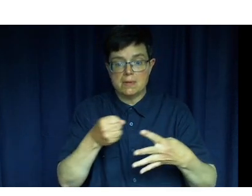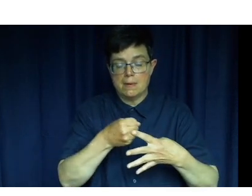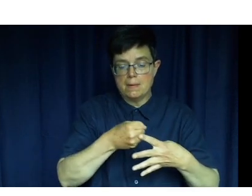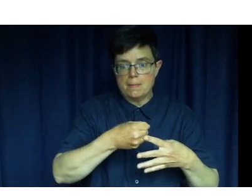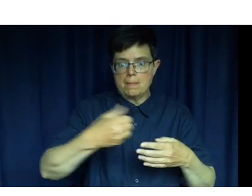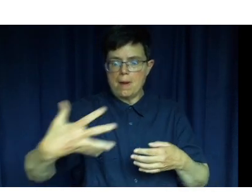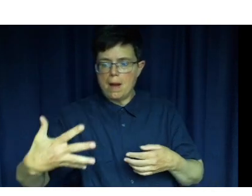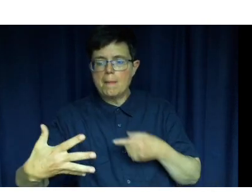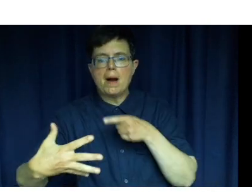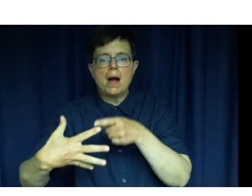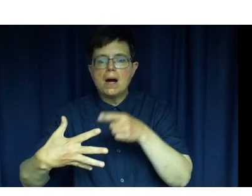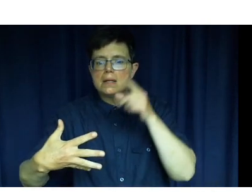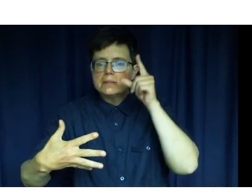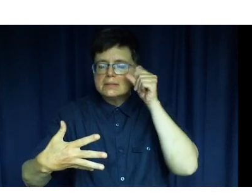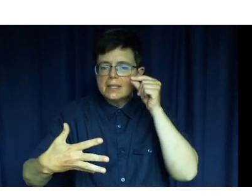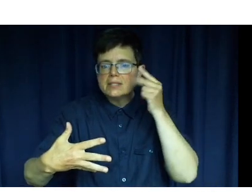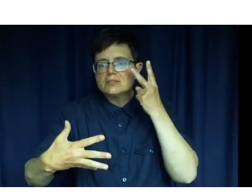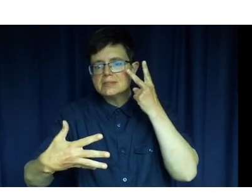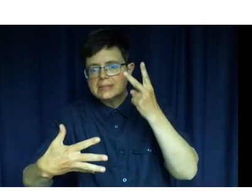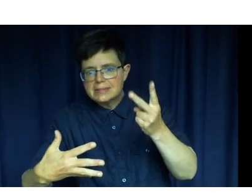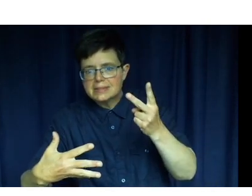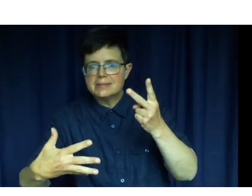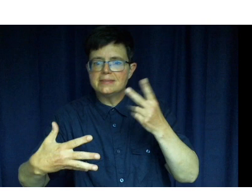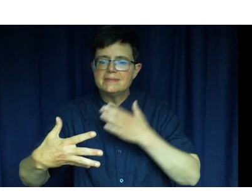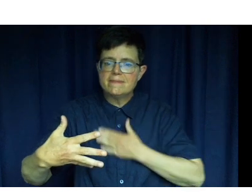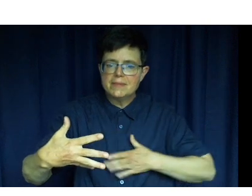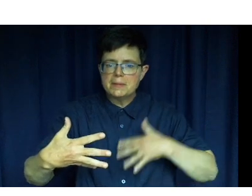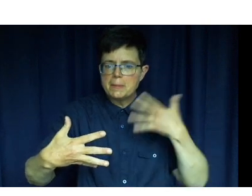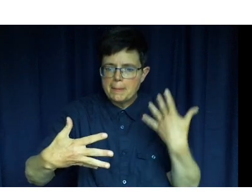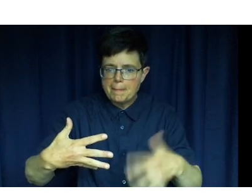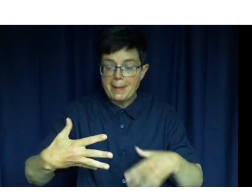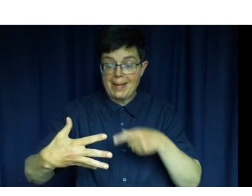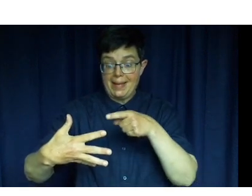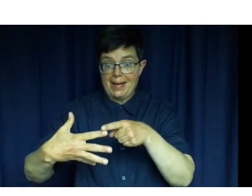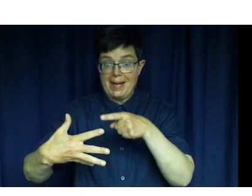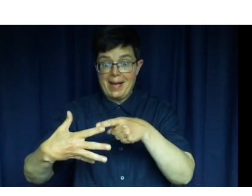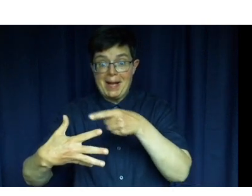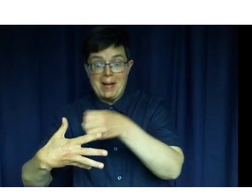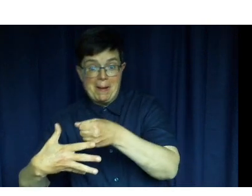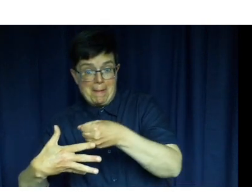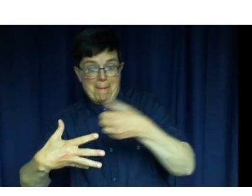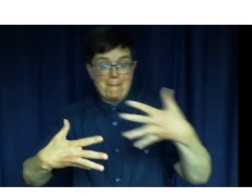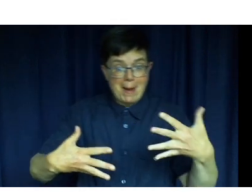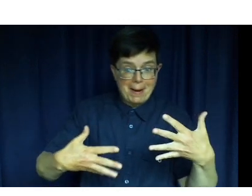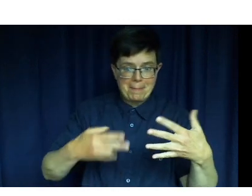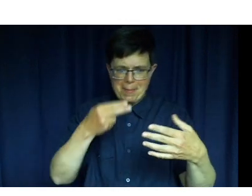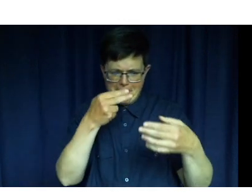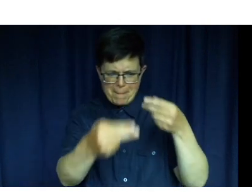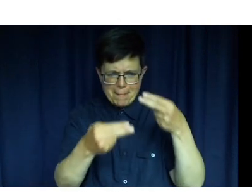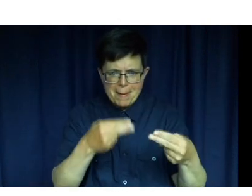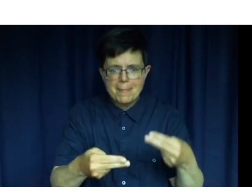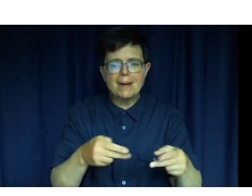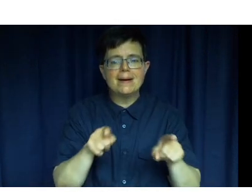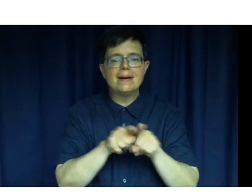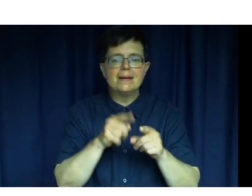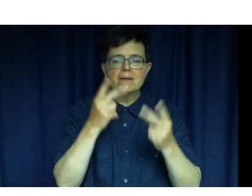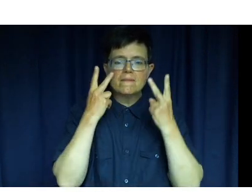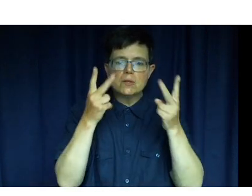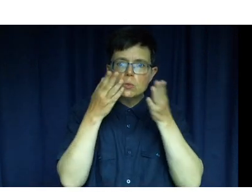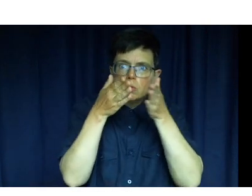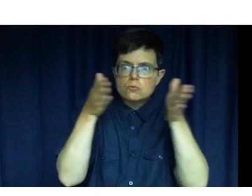in there you will find seeing functions, and you will find codes for things like the visual field or visual